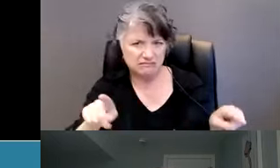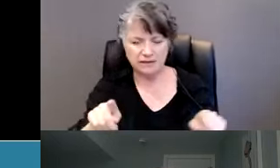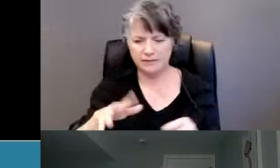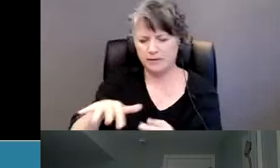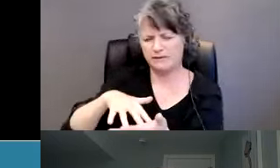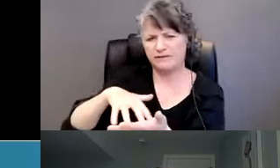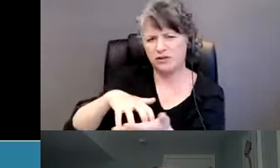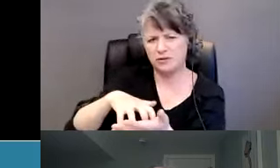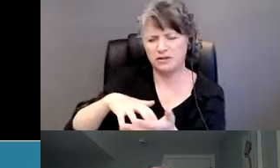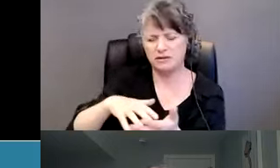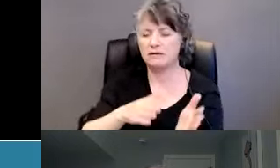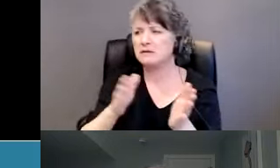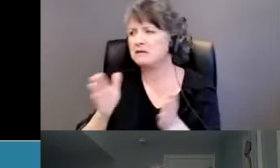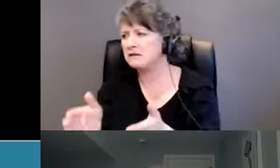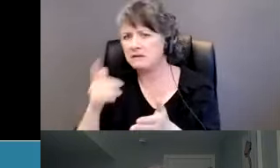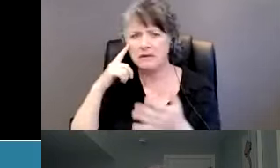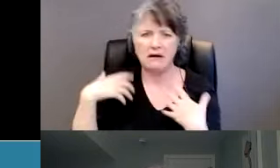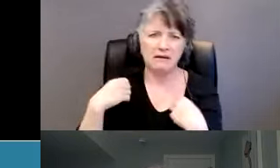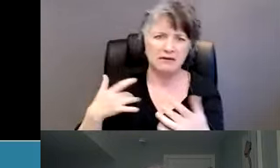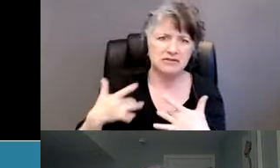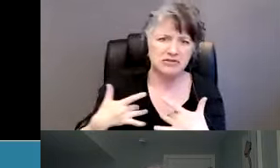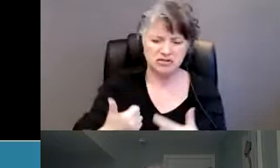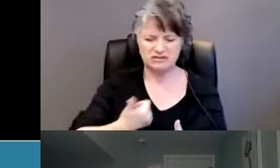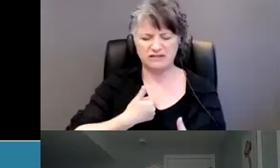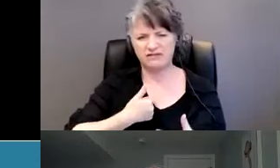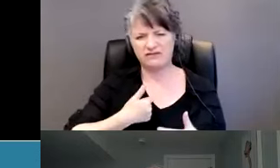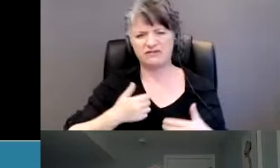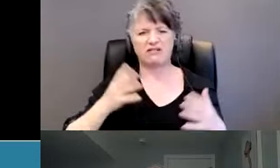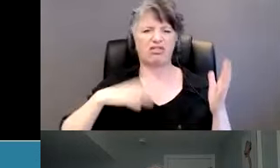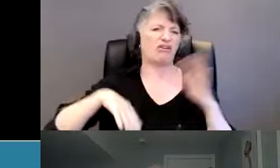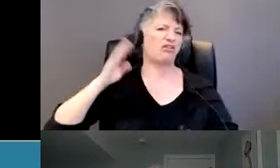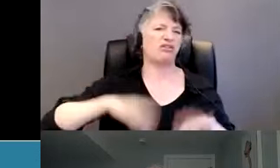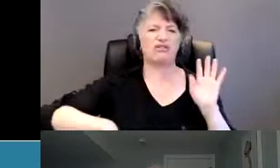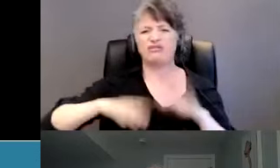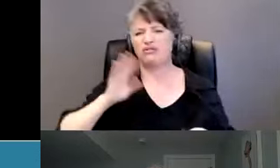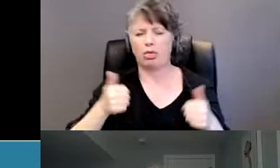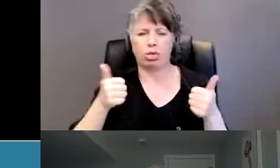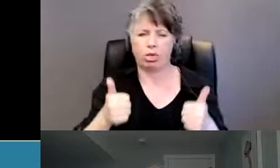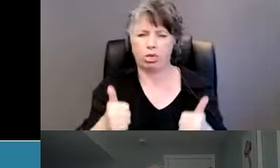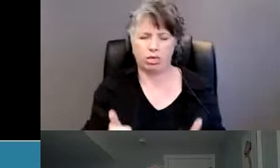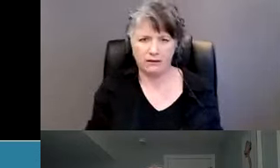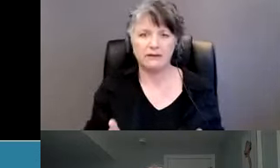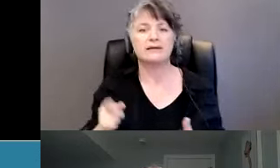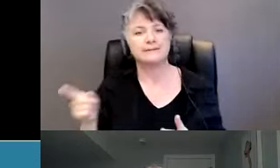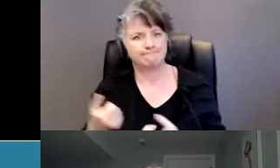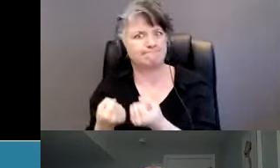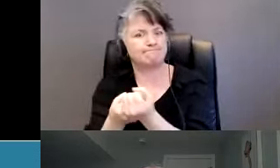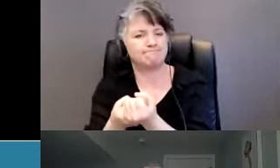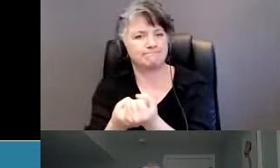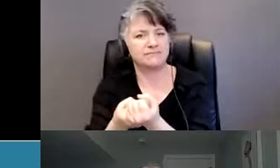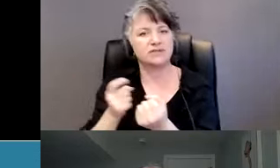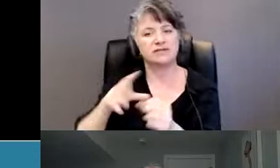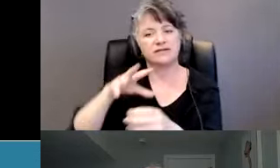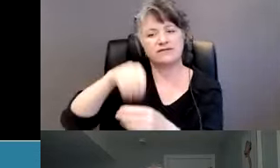mental health concerns or self-neglect. Courtney works as part of a transdisciplinary team and has experience working